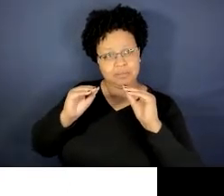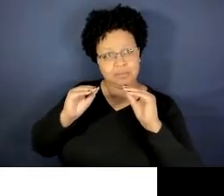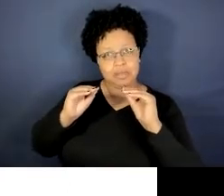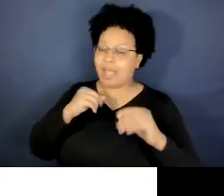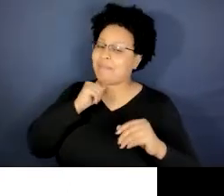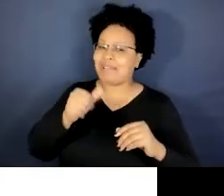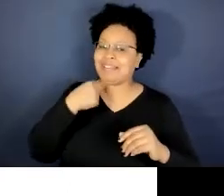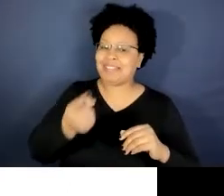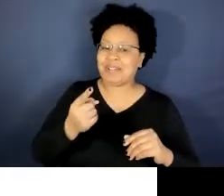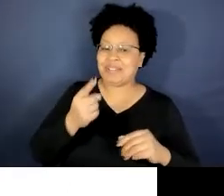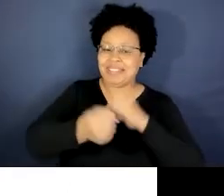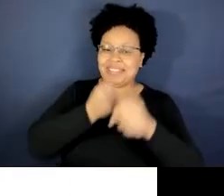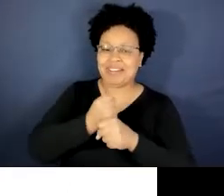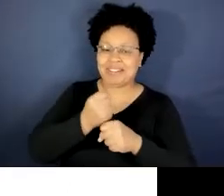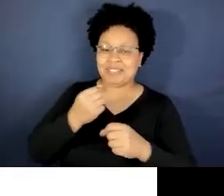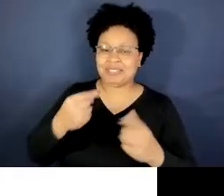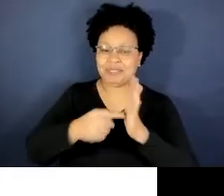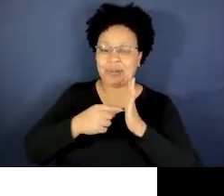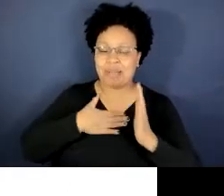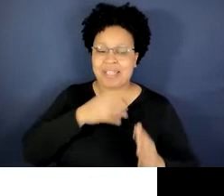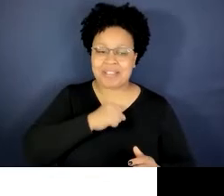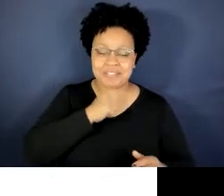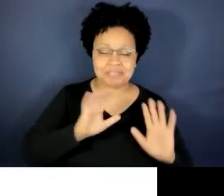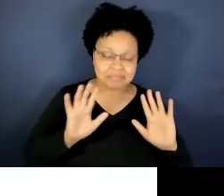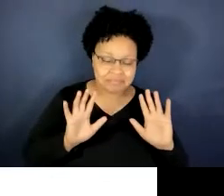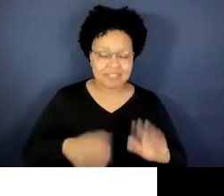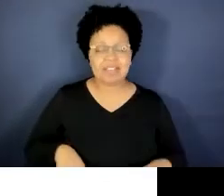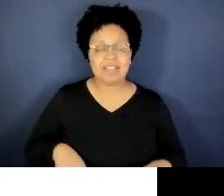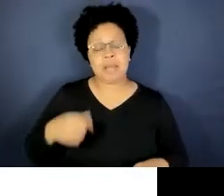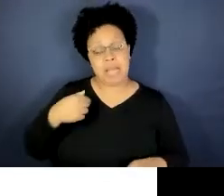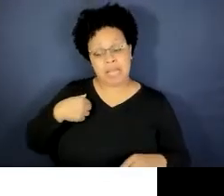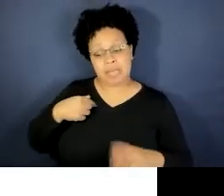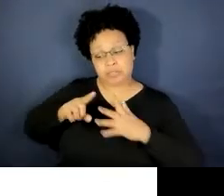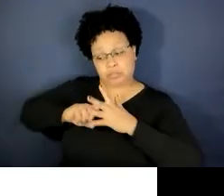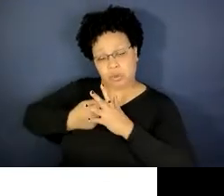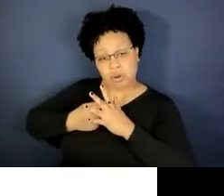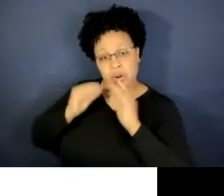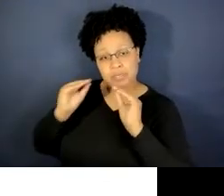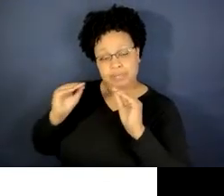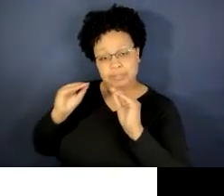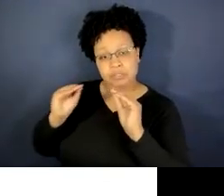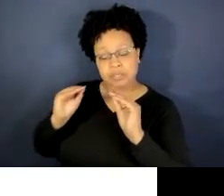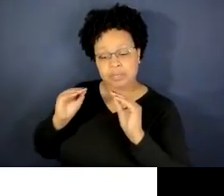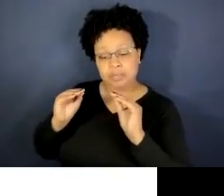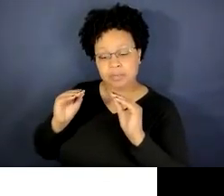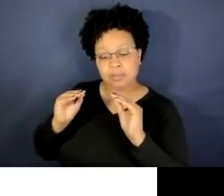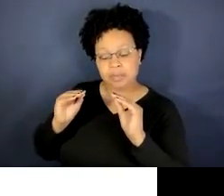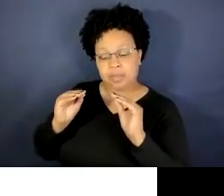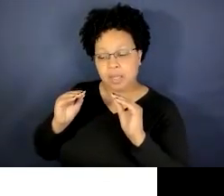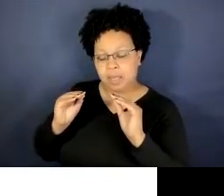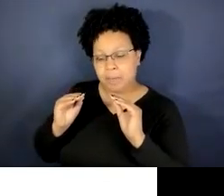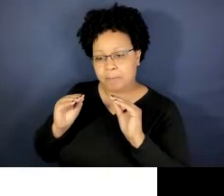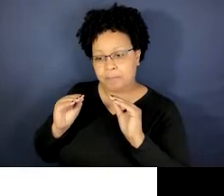because y'all, I'm going to date myself. But when I first started teaching, there was this inclusion